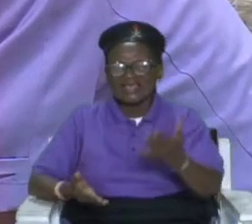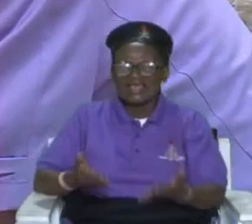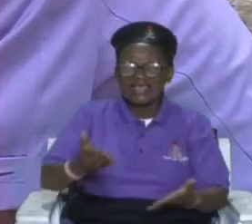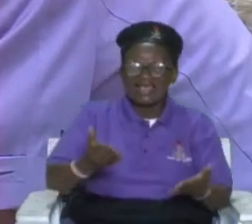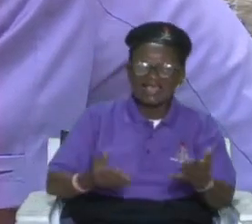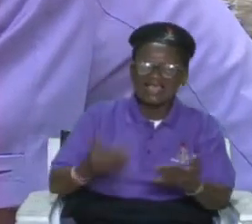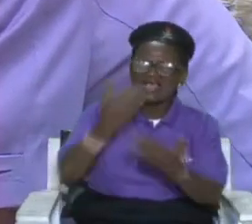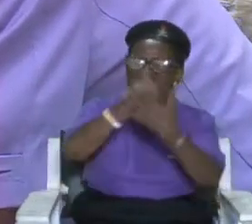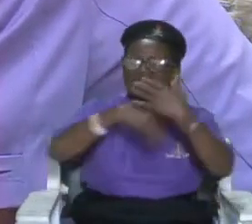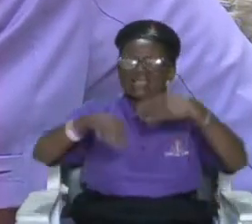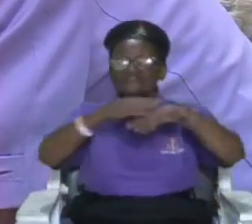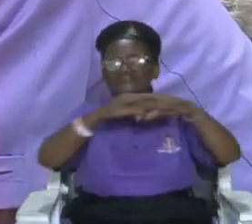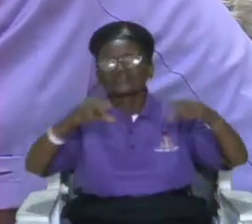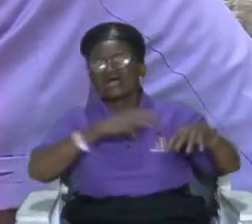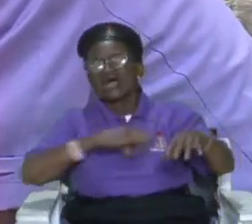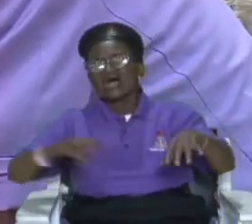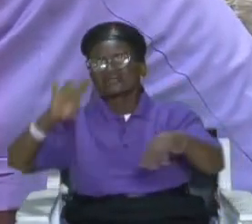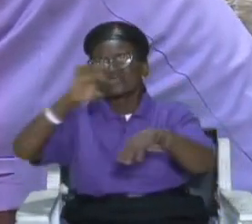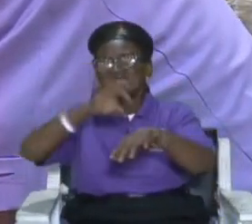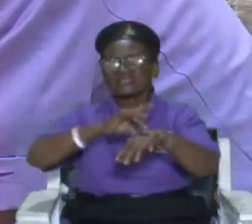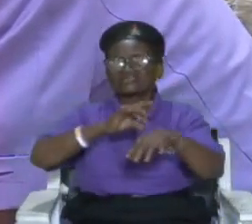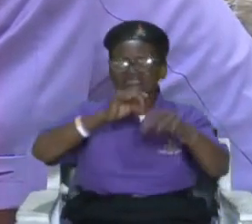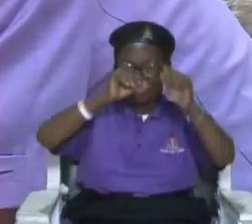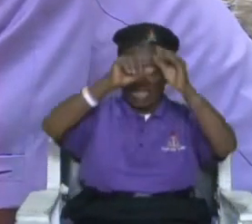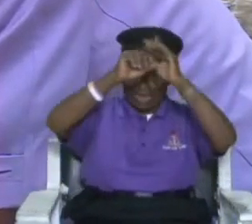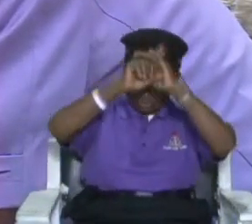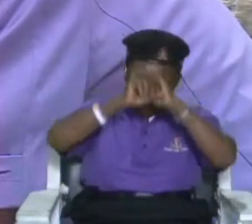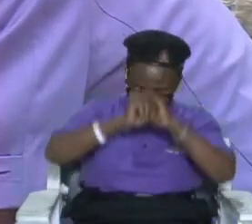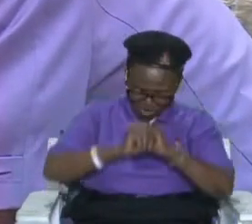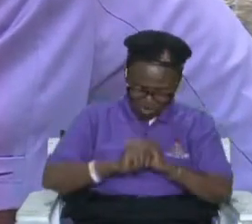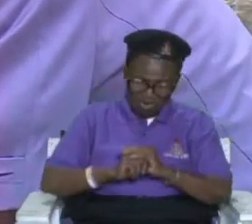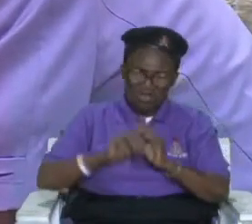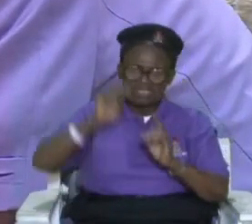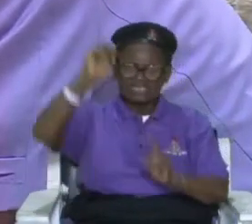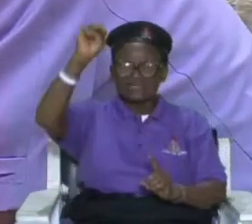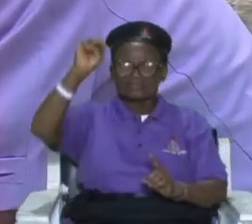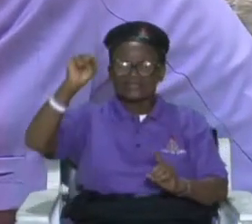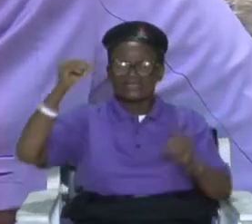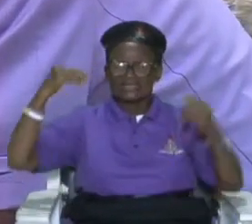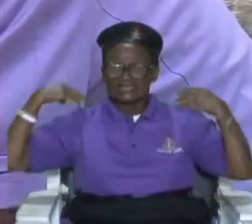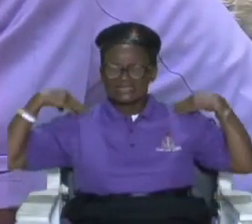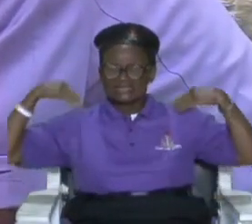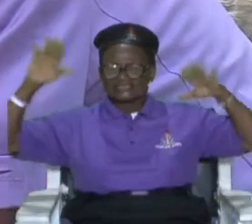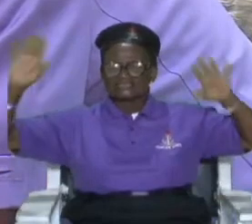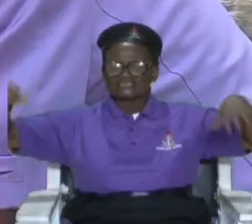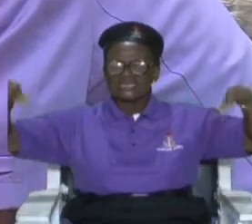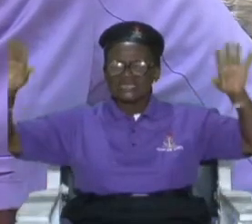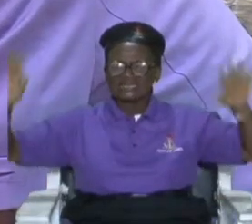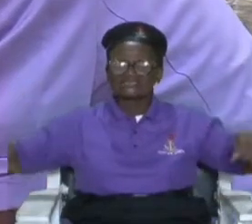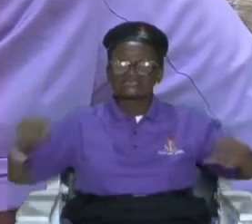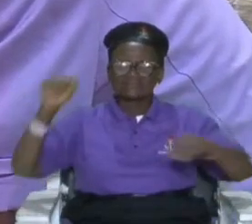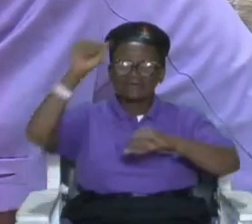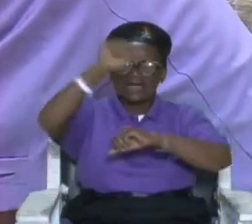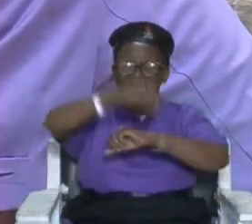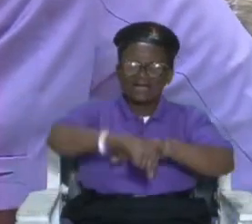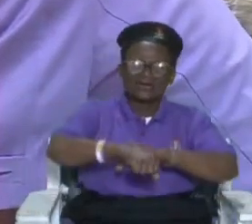serve. Heaven and earth adore him. Angels